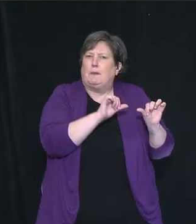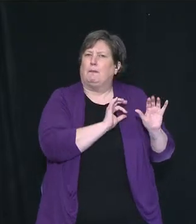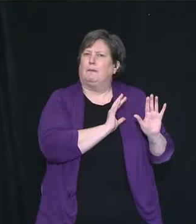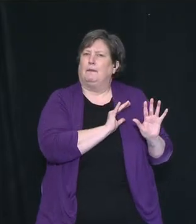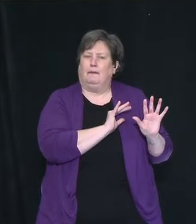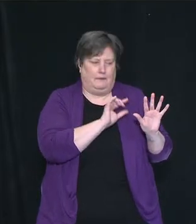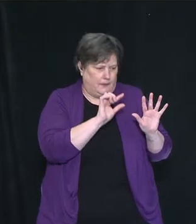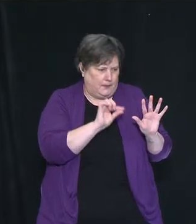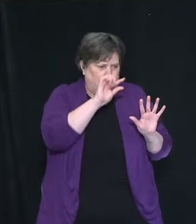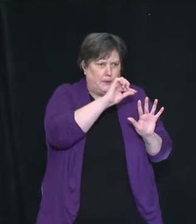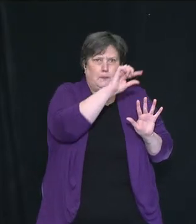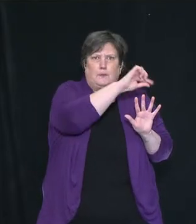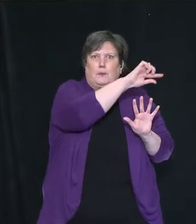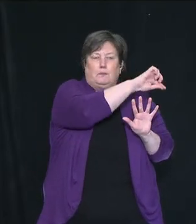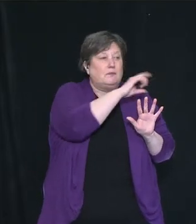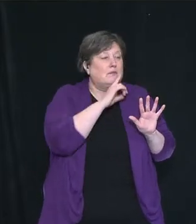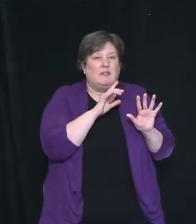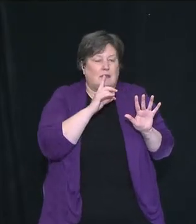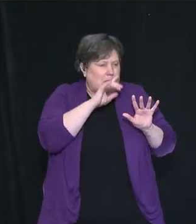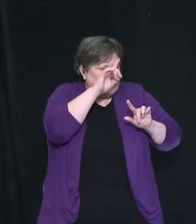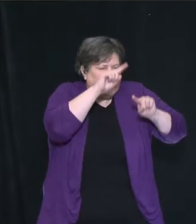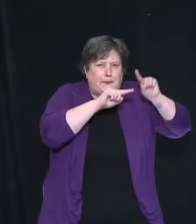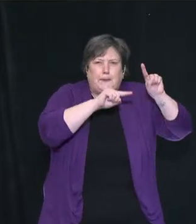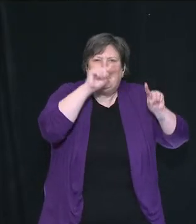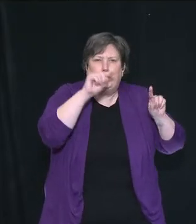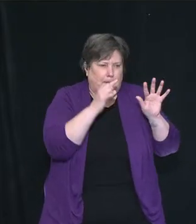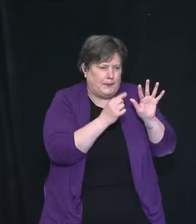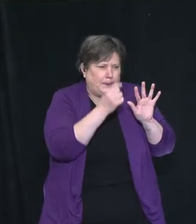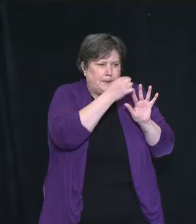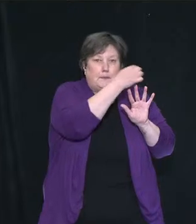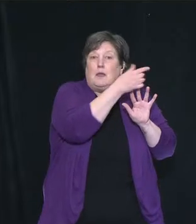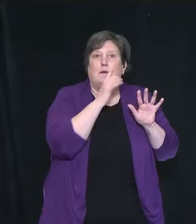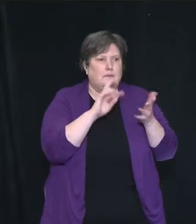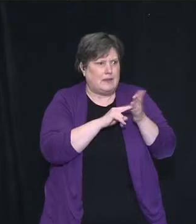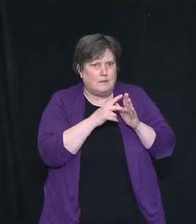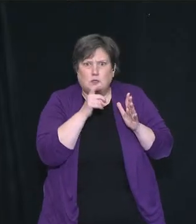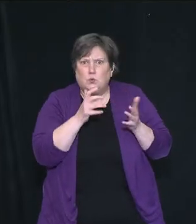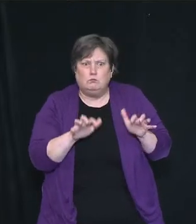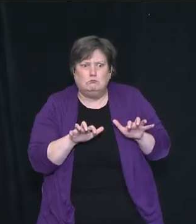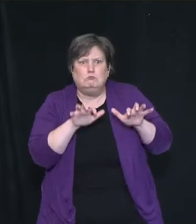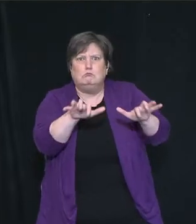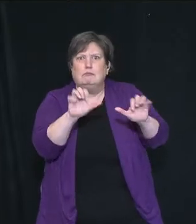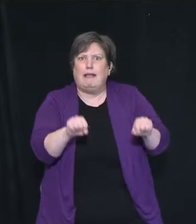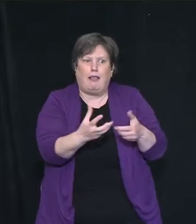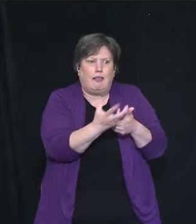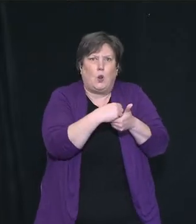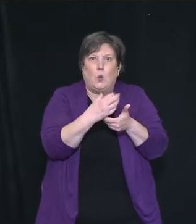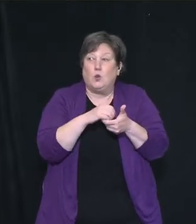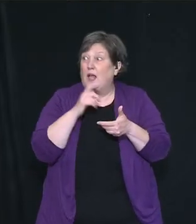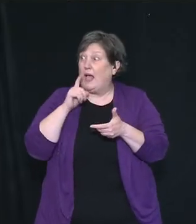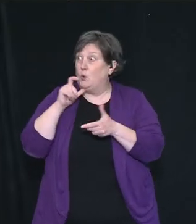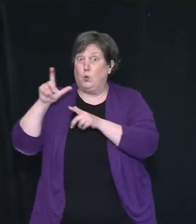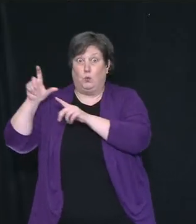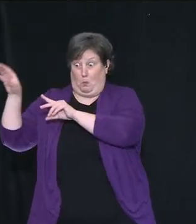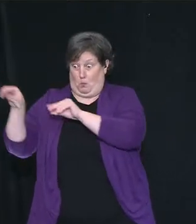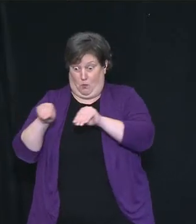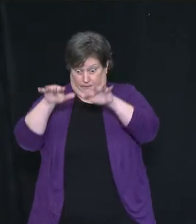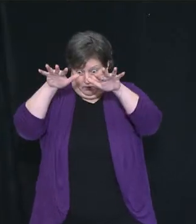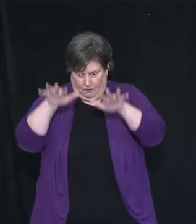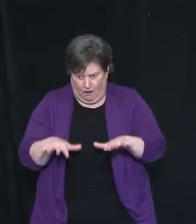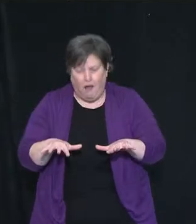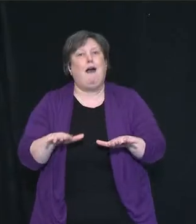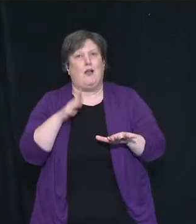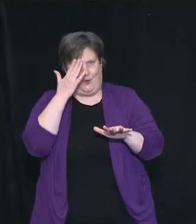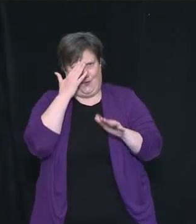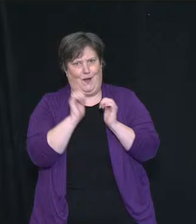us that you are people capable of inclusion, such that new arrivals can find a place in that